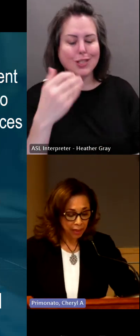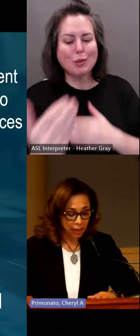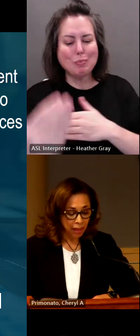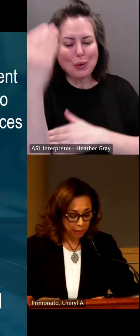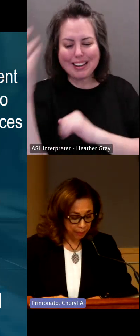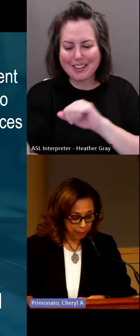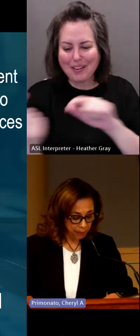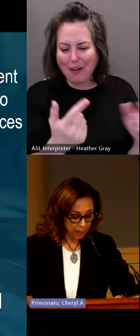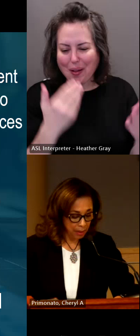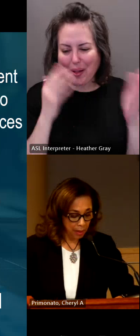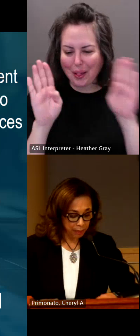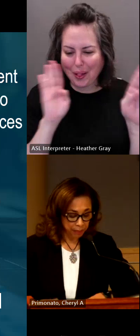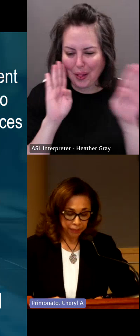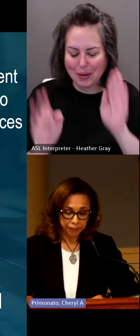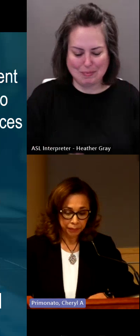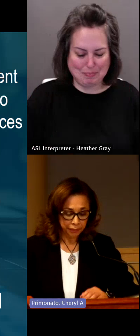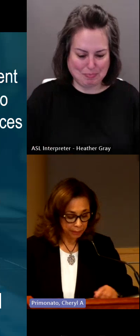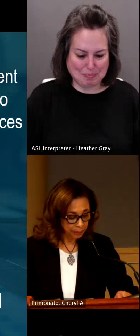everyone.